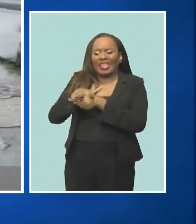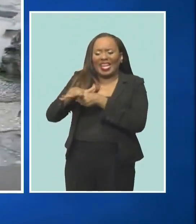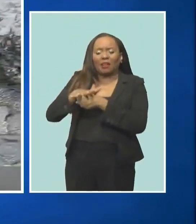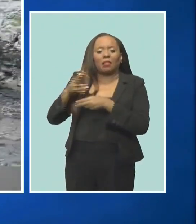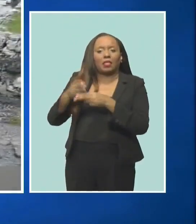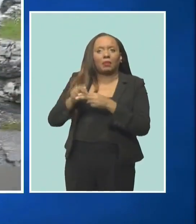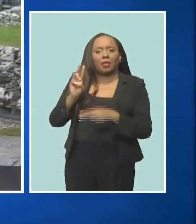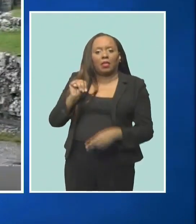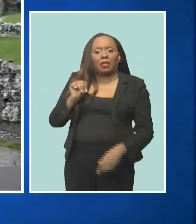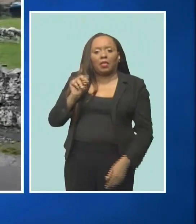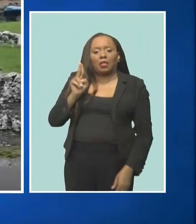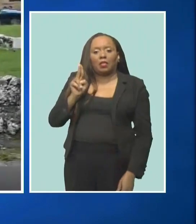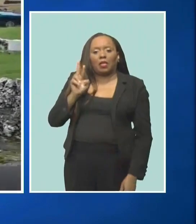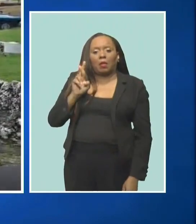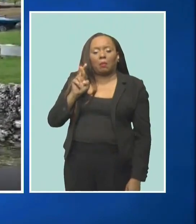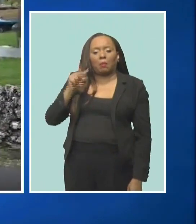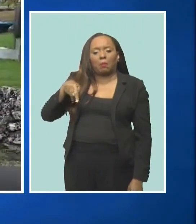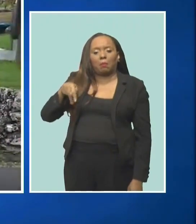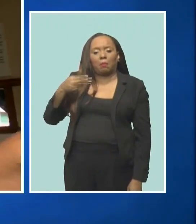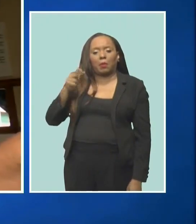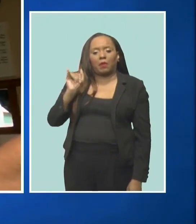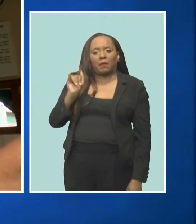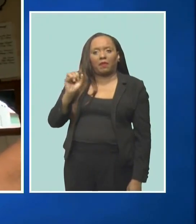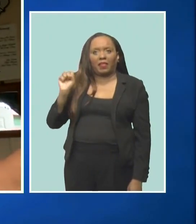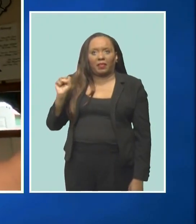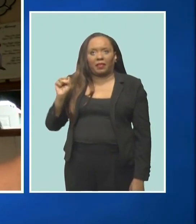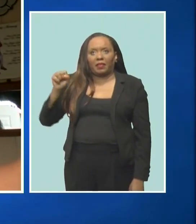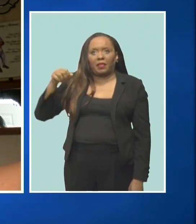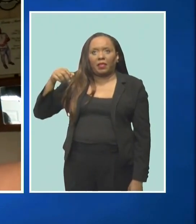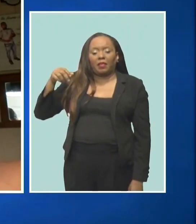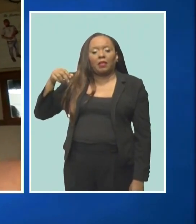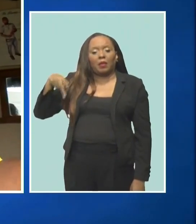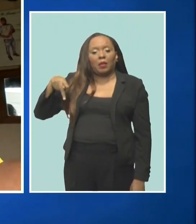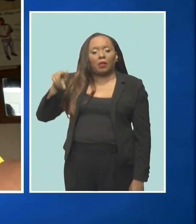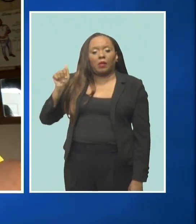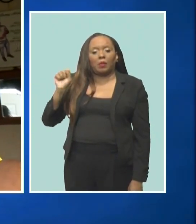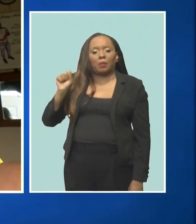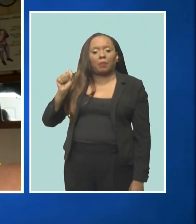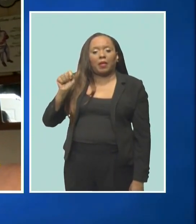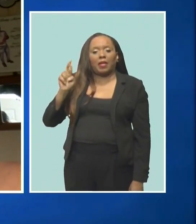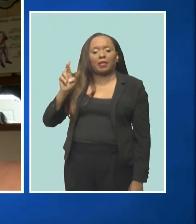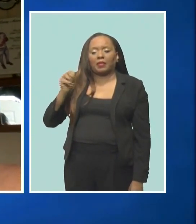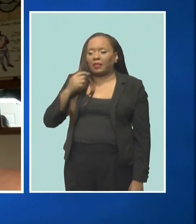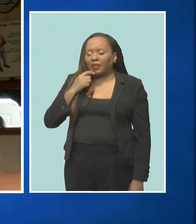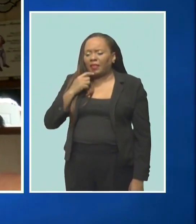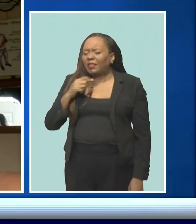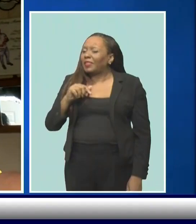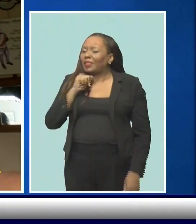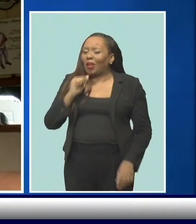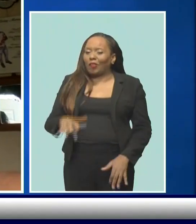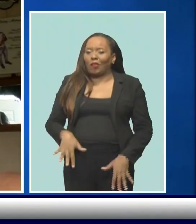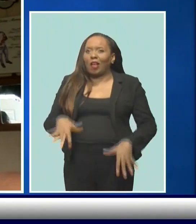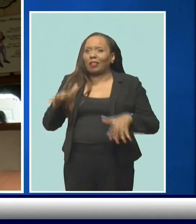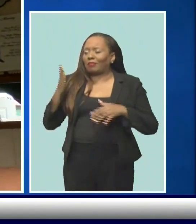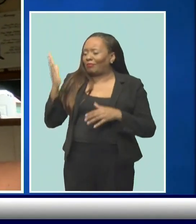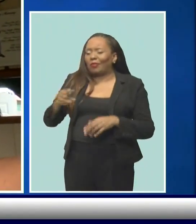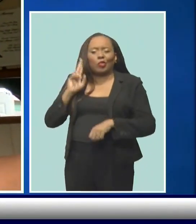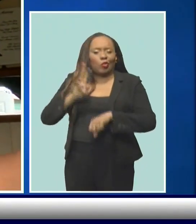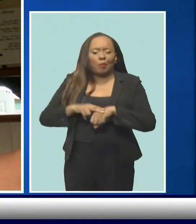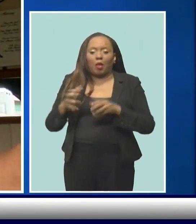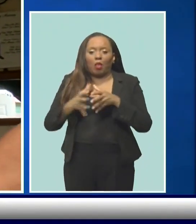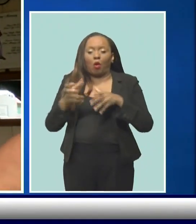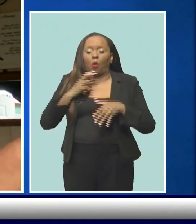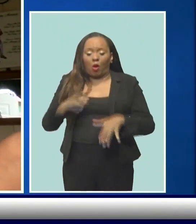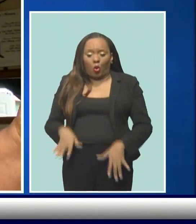an improved drainage system, there was no flooding in the area. Usually we've got enough water in the road, flooding down,